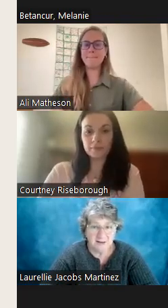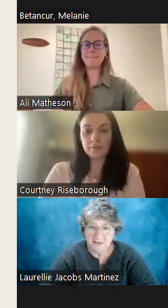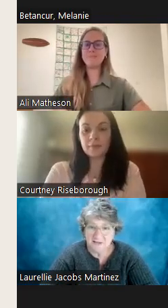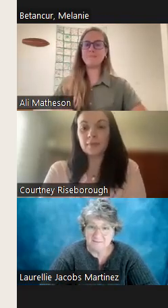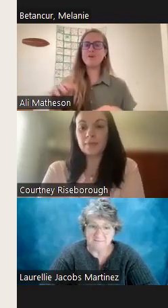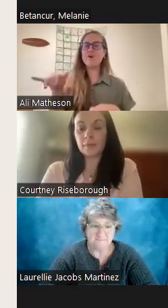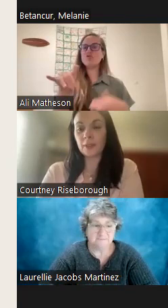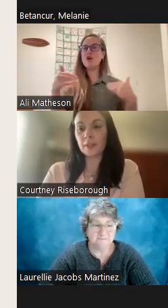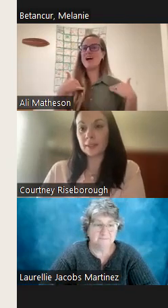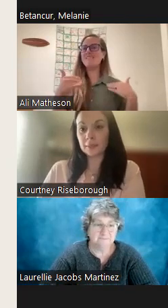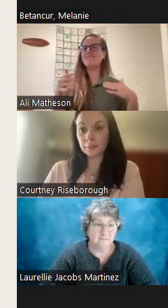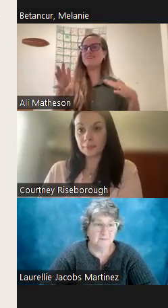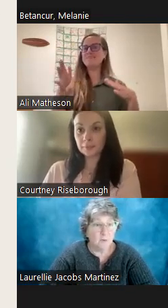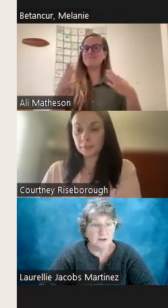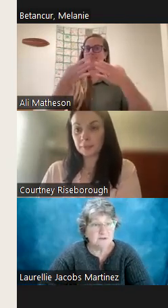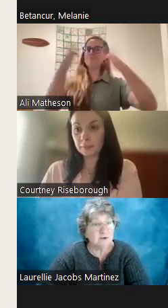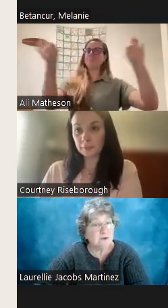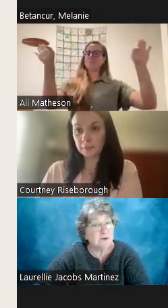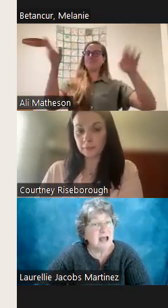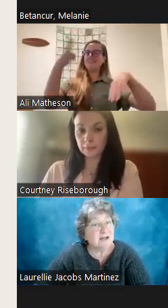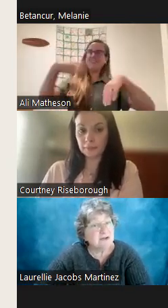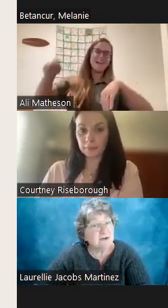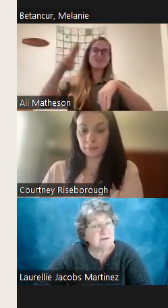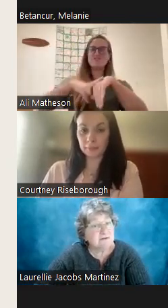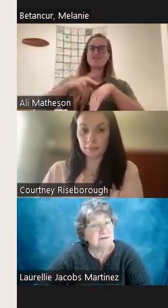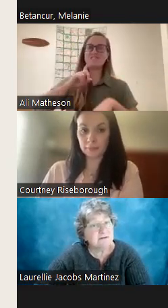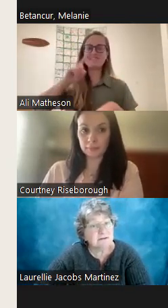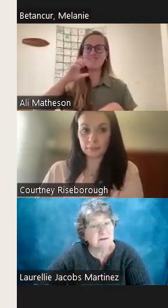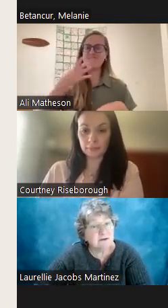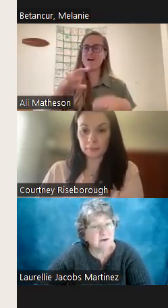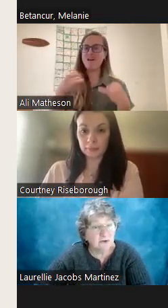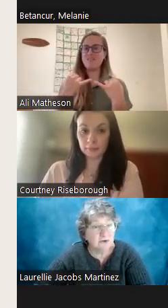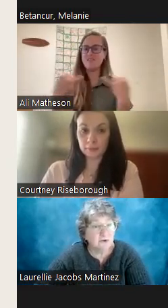Next slide, please. Well, there's also a national